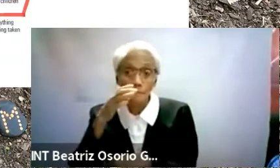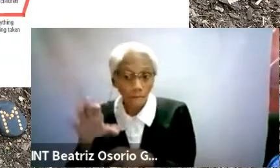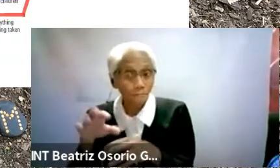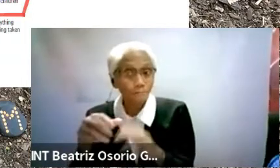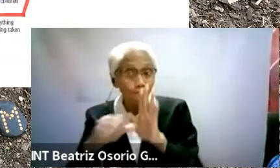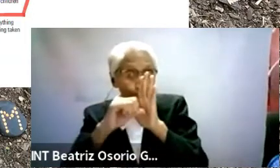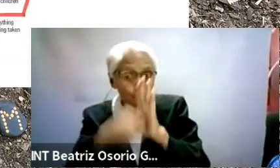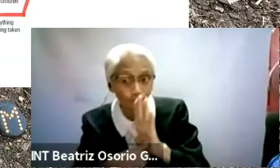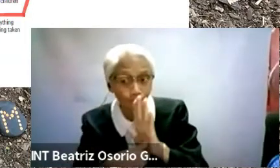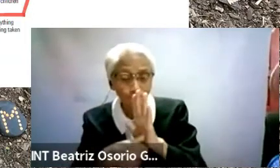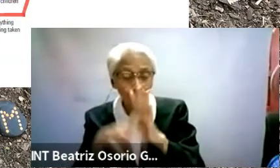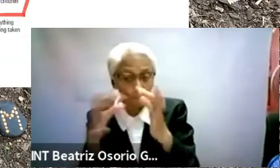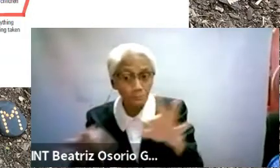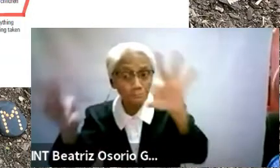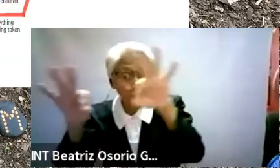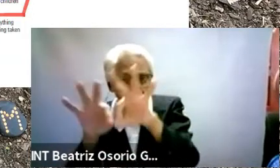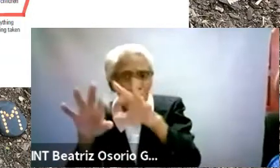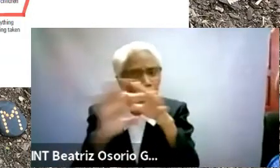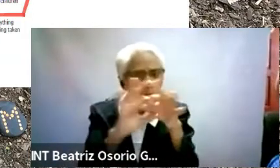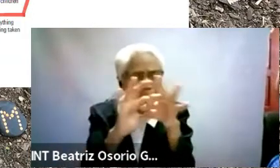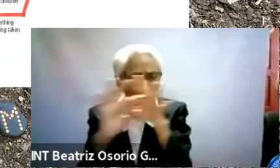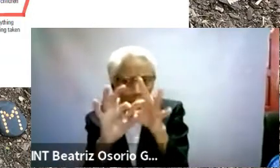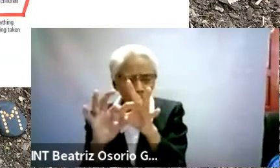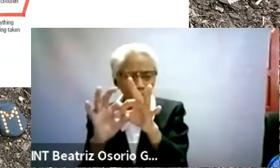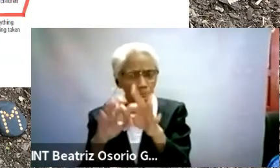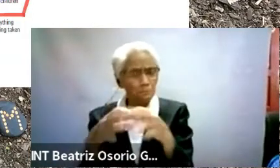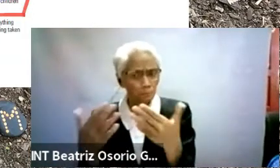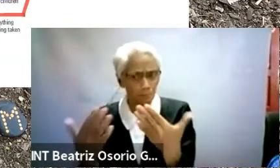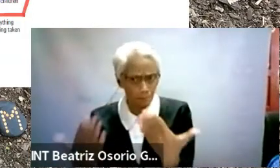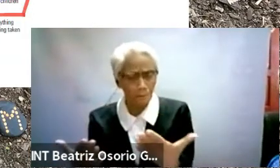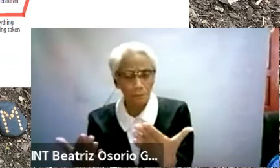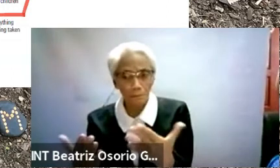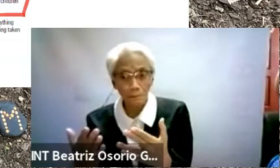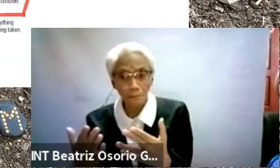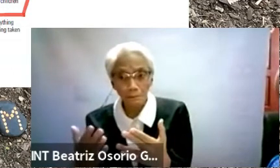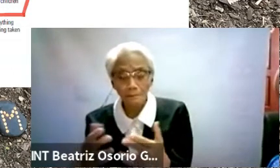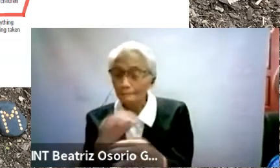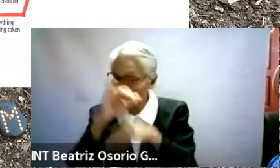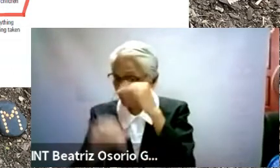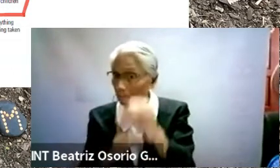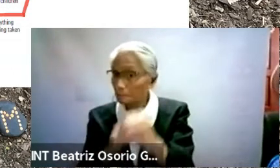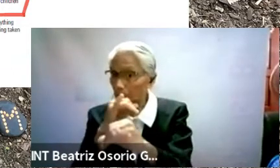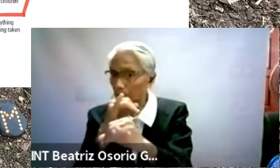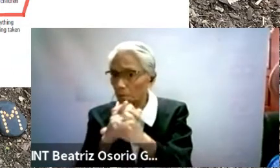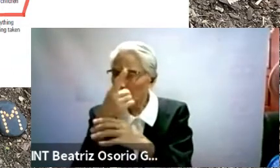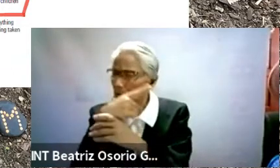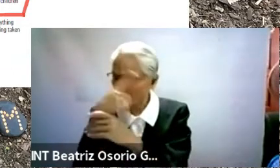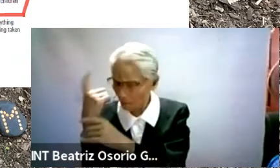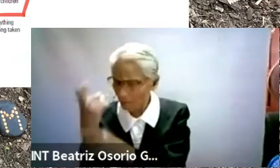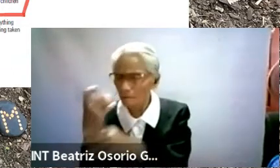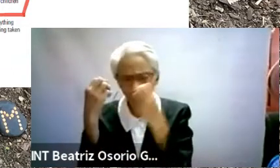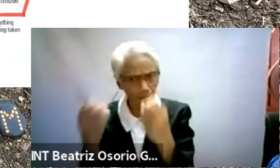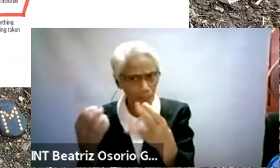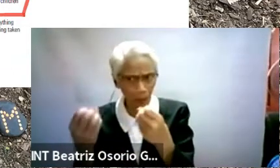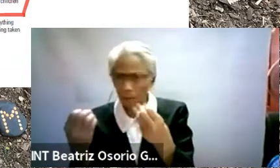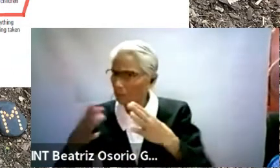importance of coordination and cooperation, both nationally and internationally, because many of these crimes and